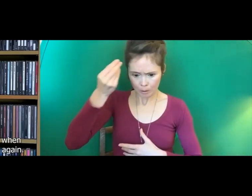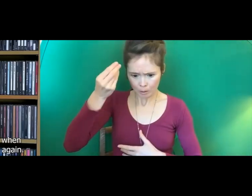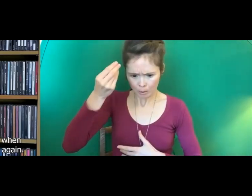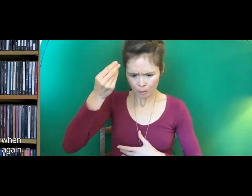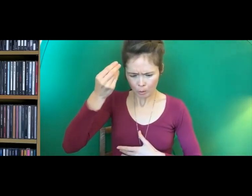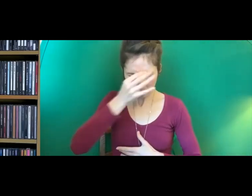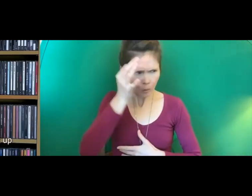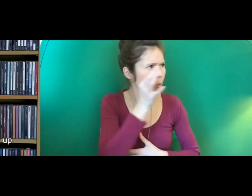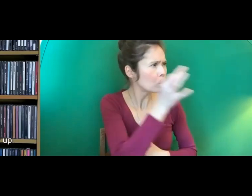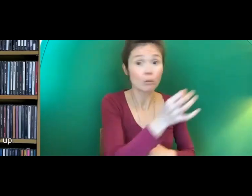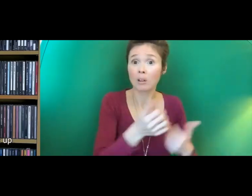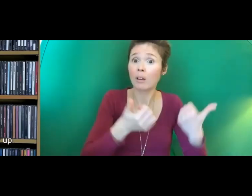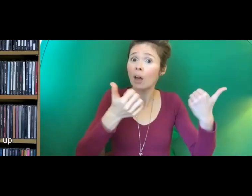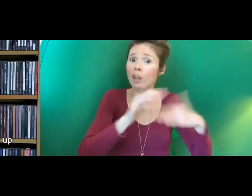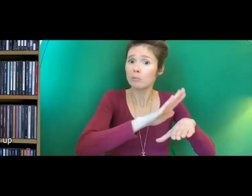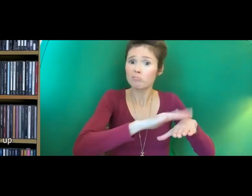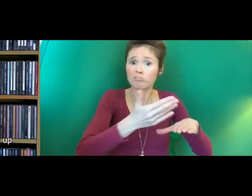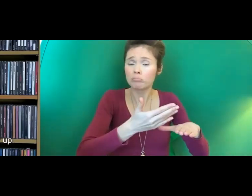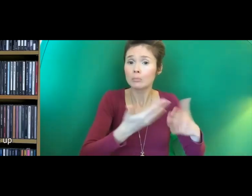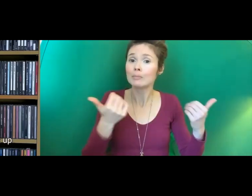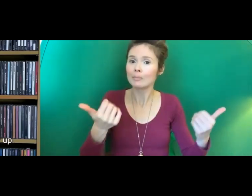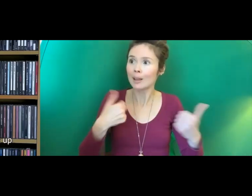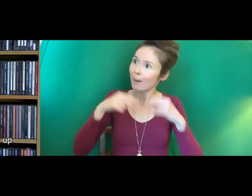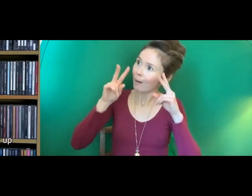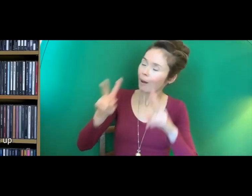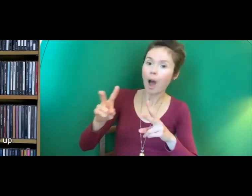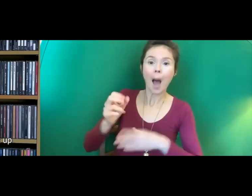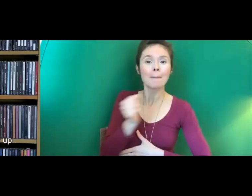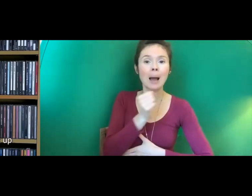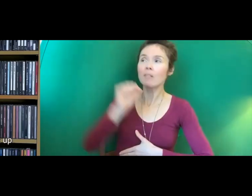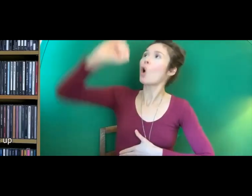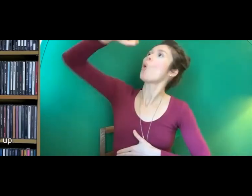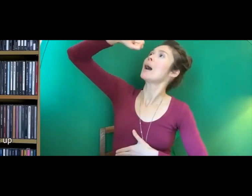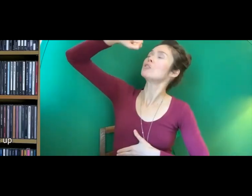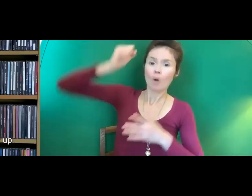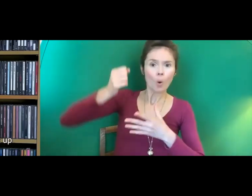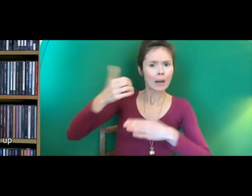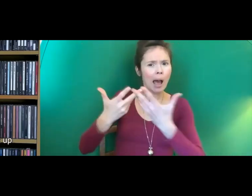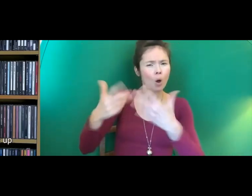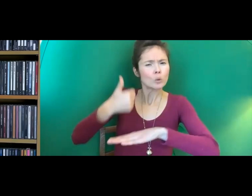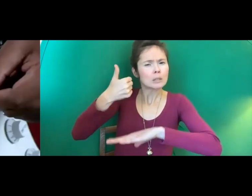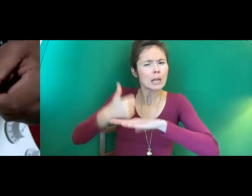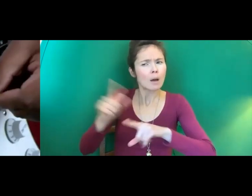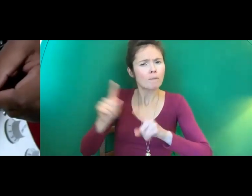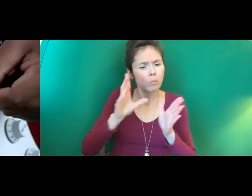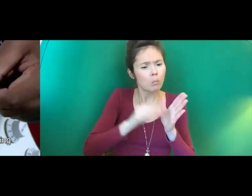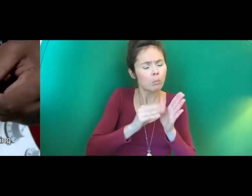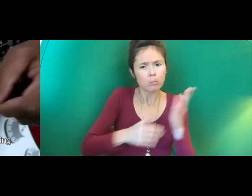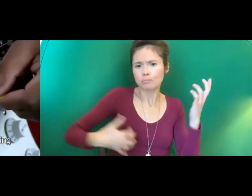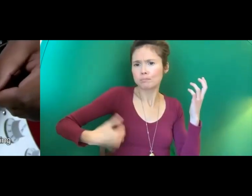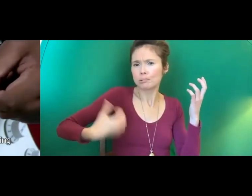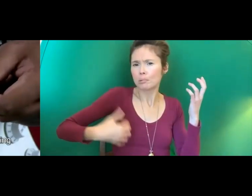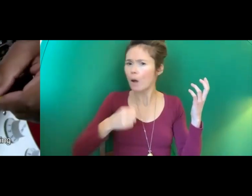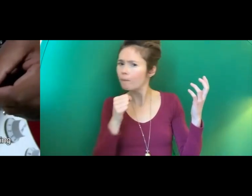questions again. I got to see how microphones were set up for recording instruments and vocals. I